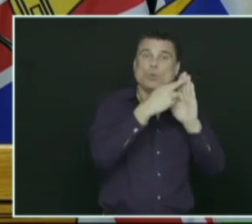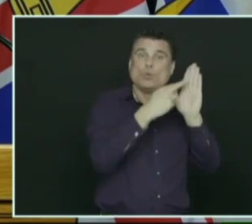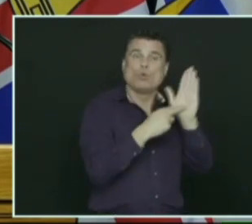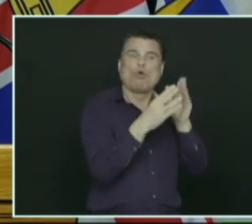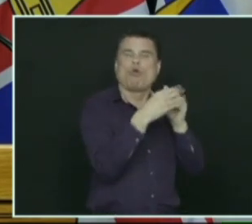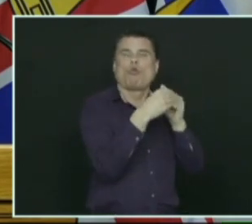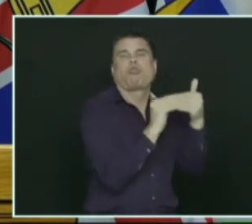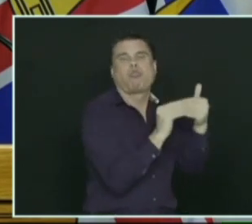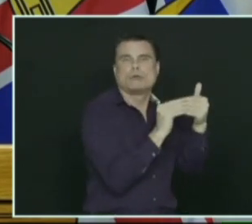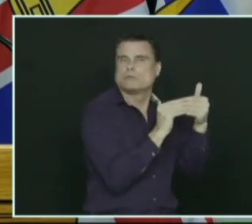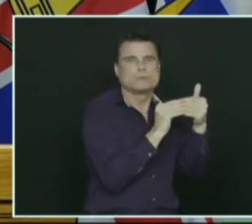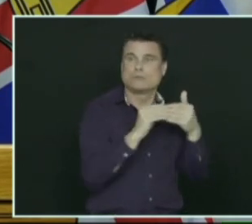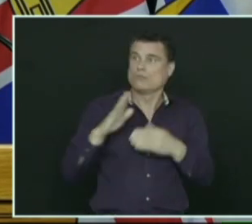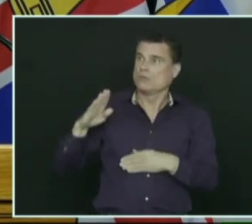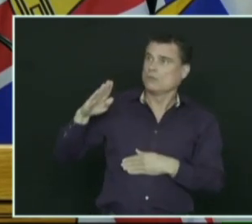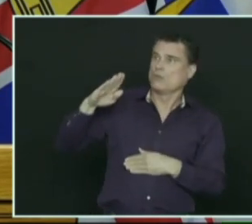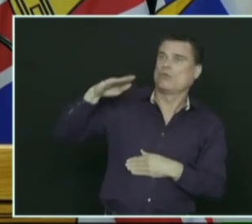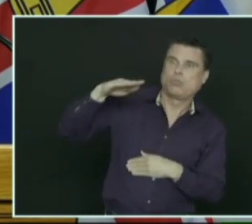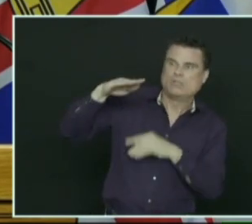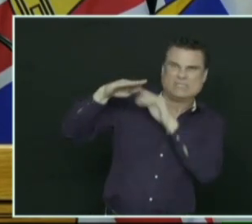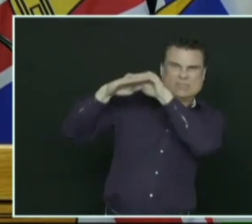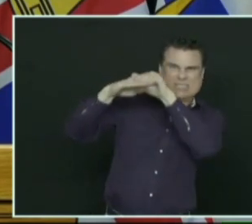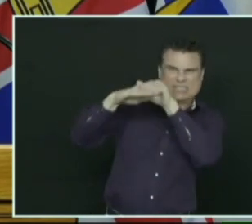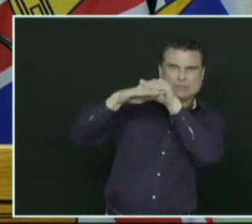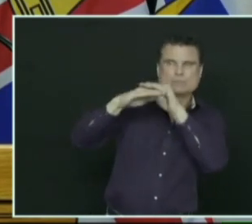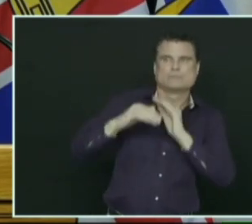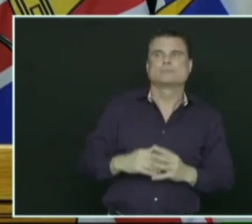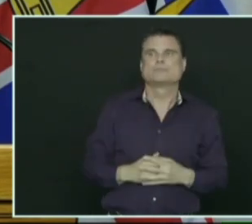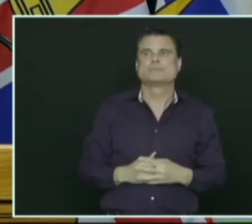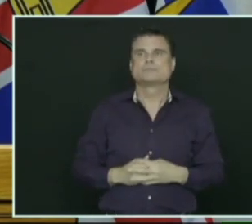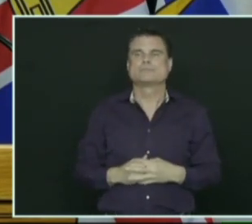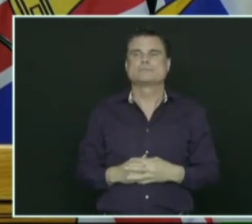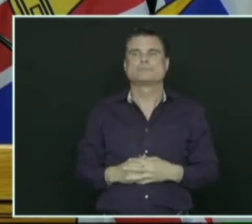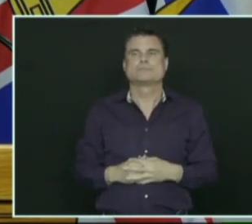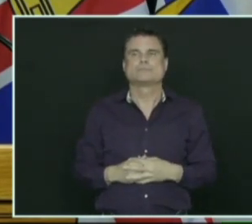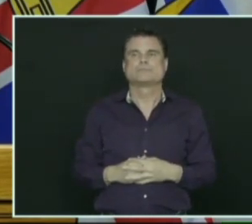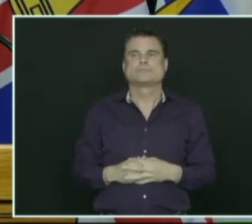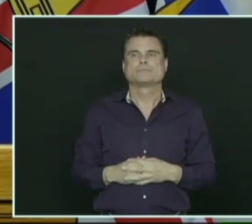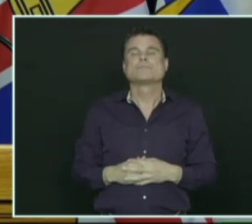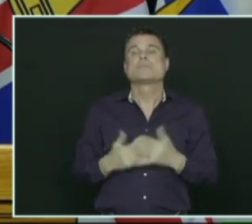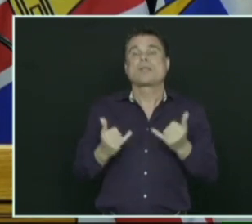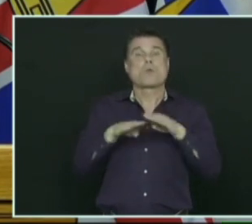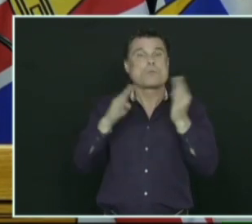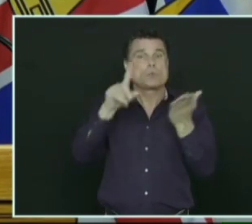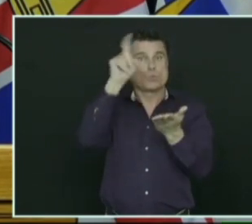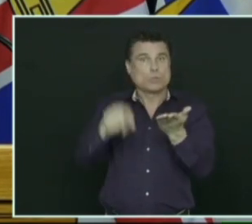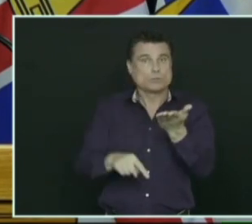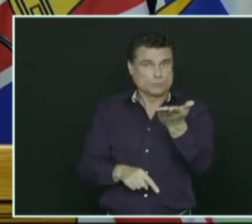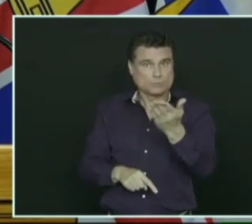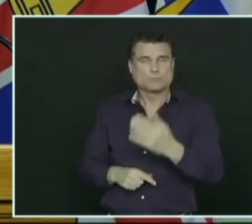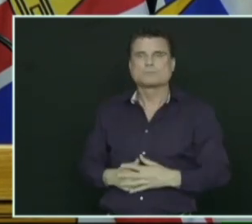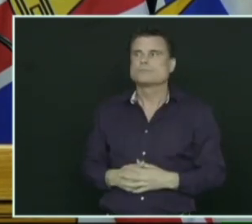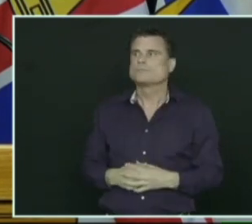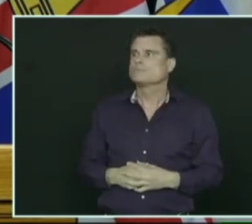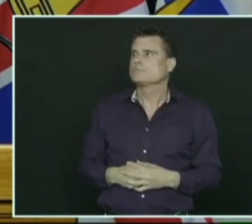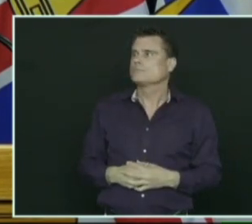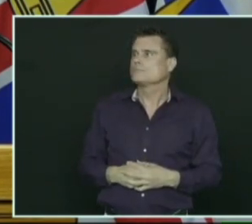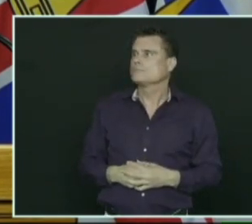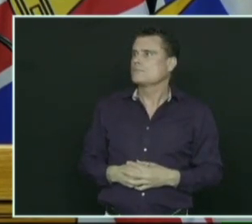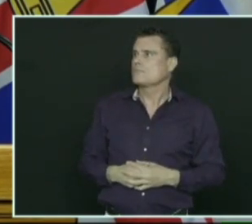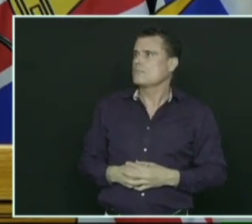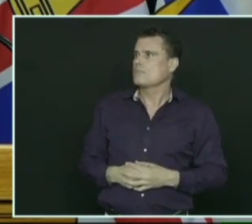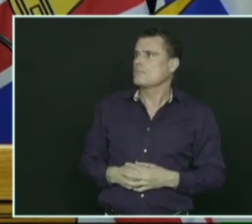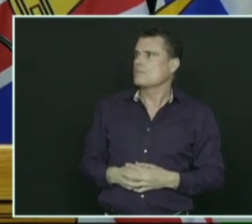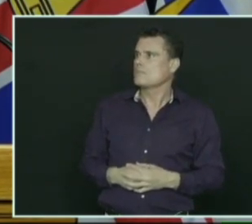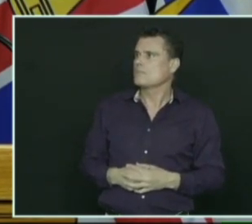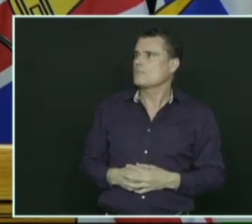watch. And I think it reflects that people are paying attention, and they may be looking at videos